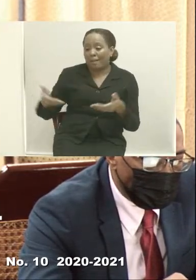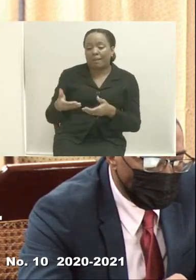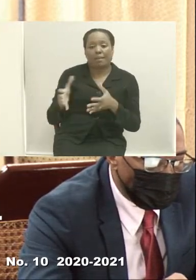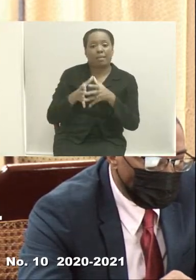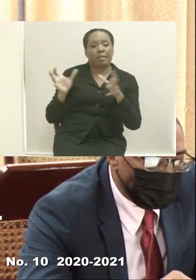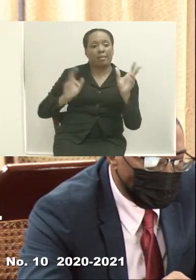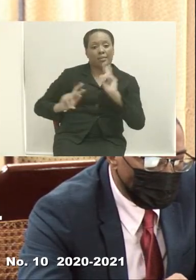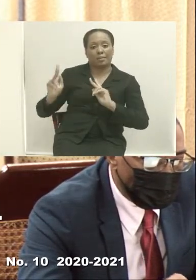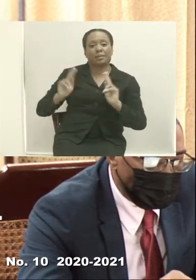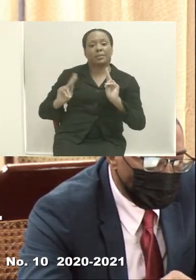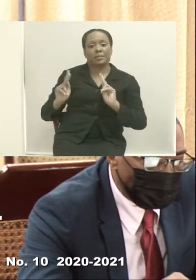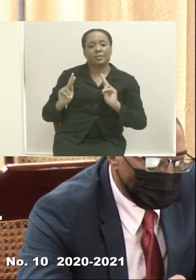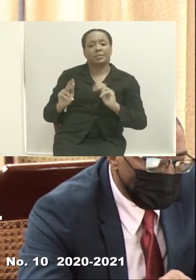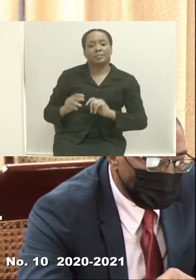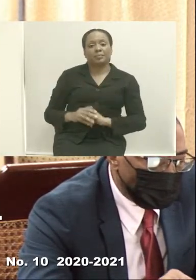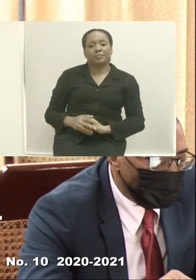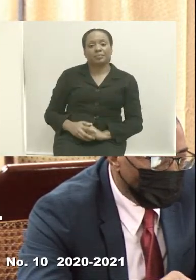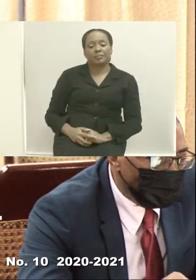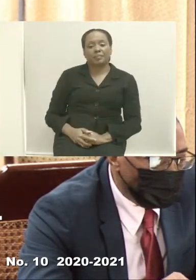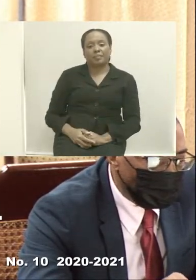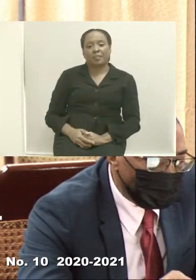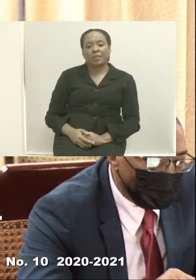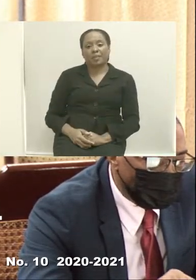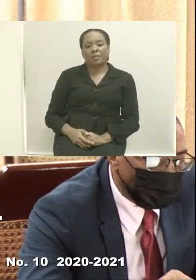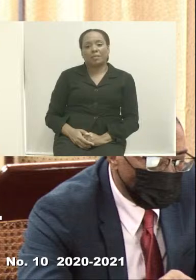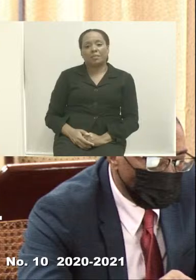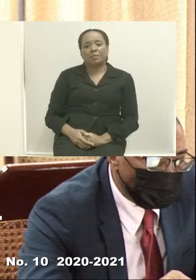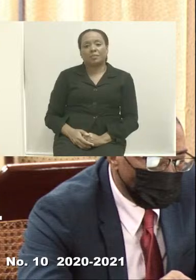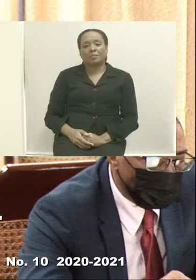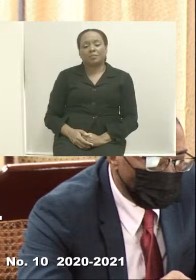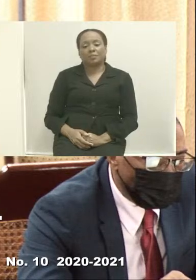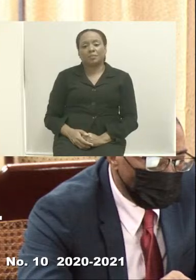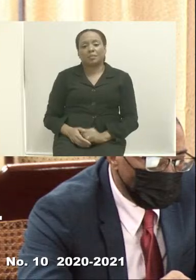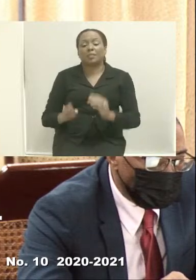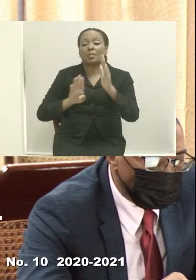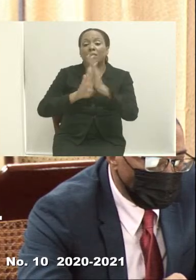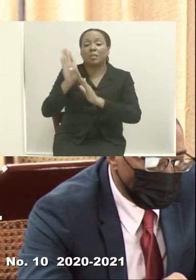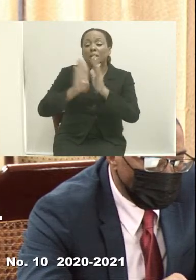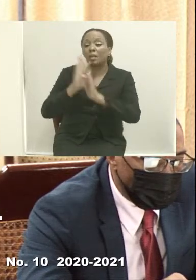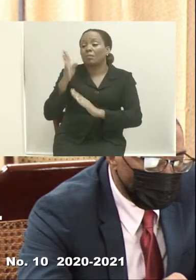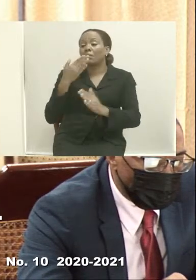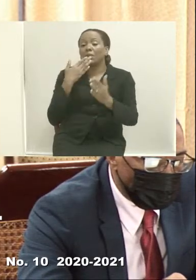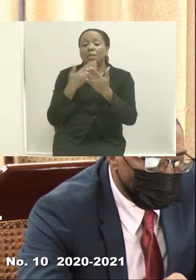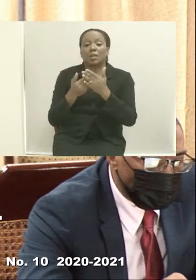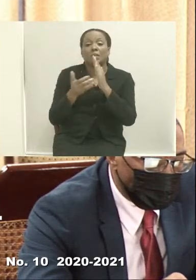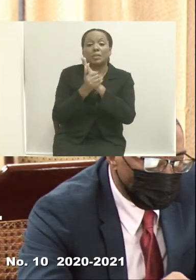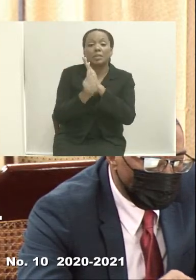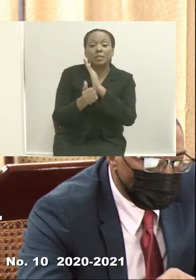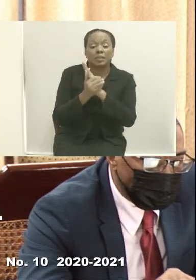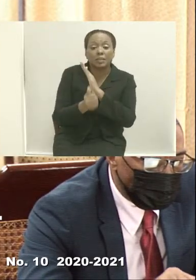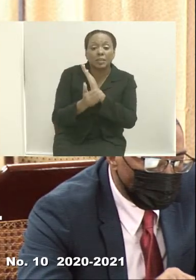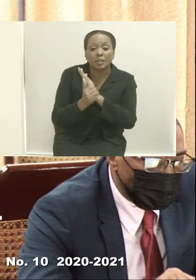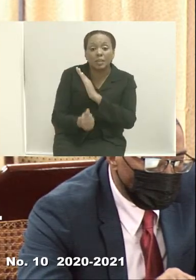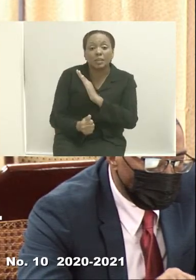are viable. They develop the skills of entrepreneurship, which we want to develop as an